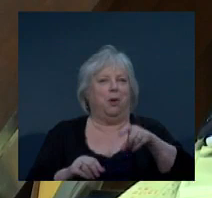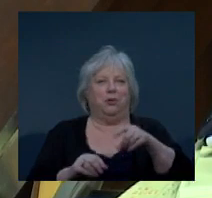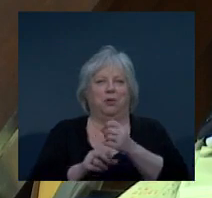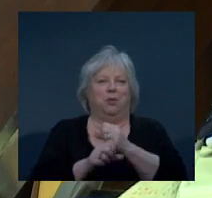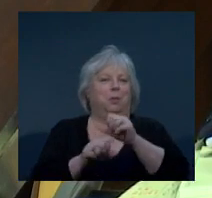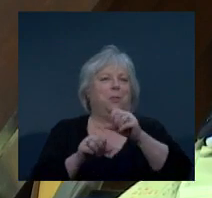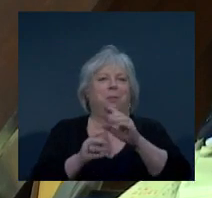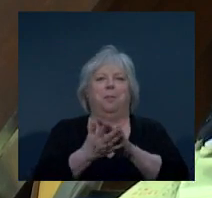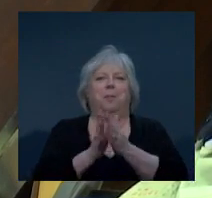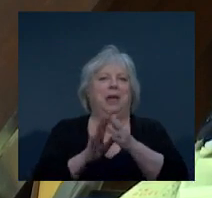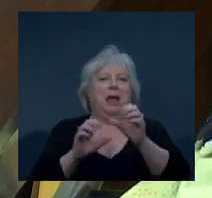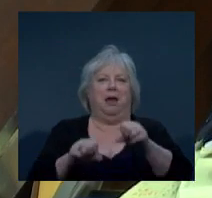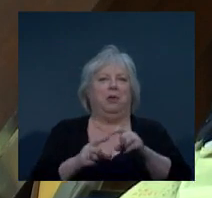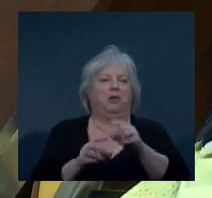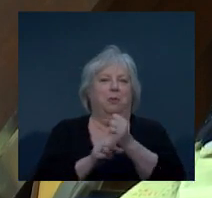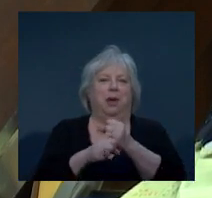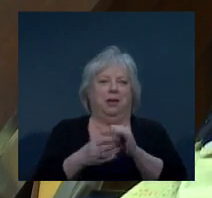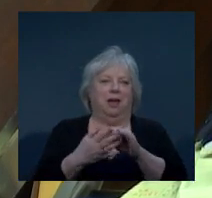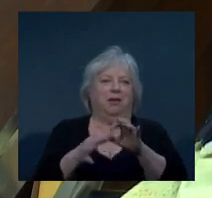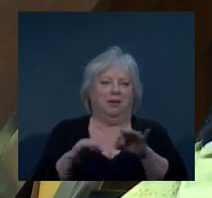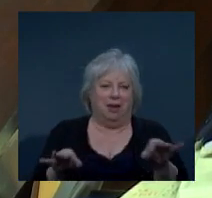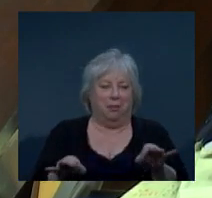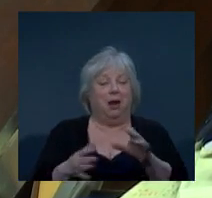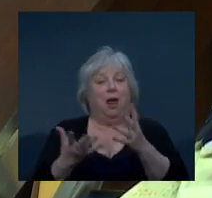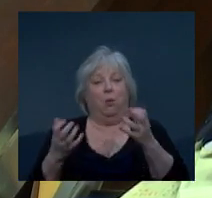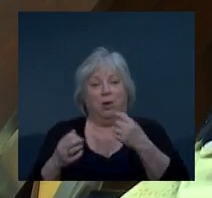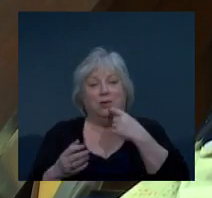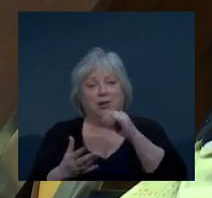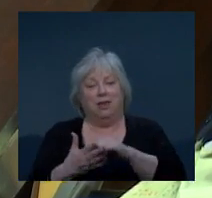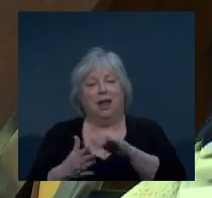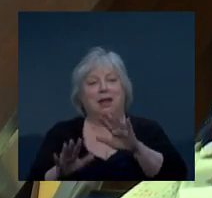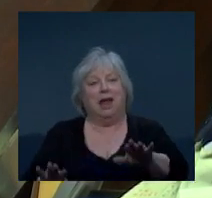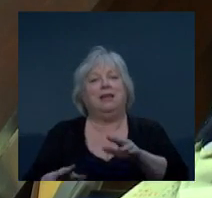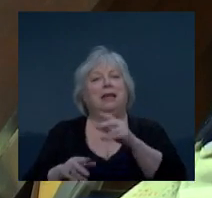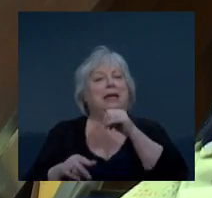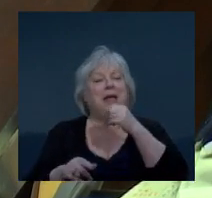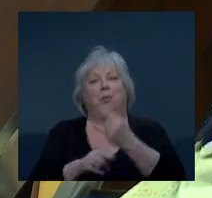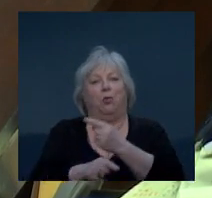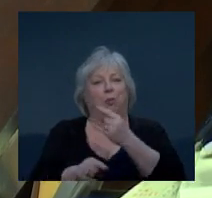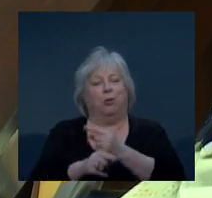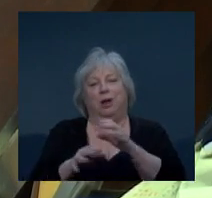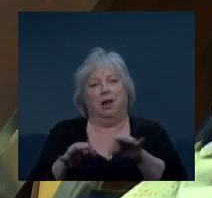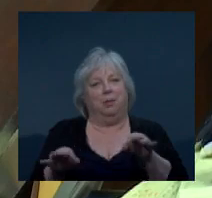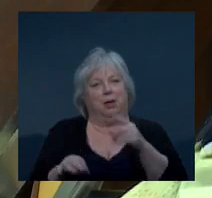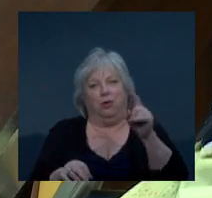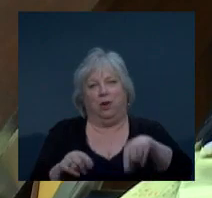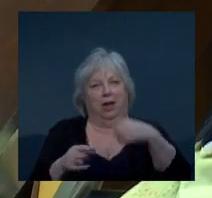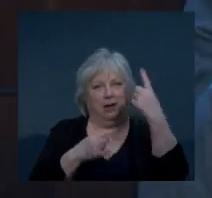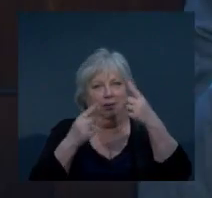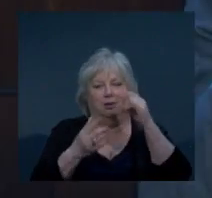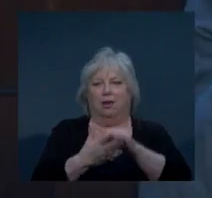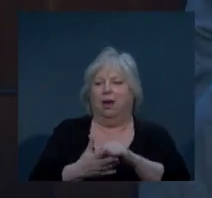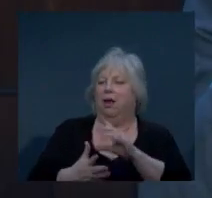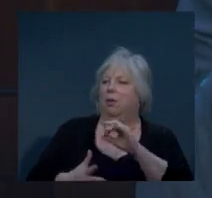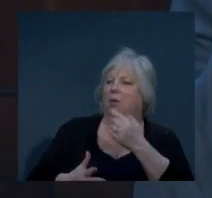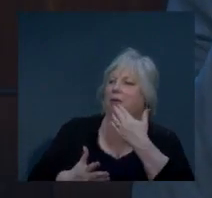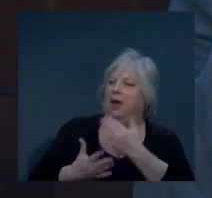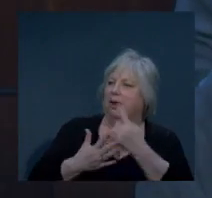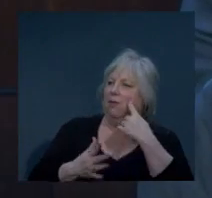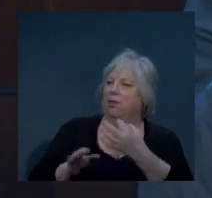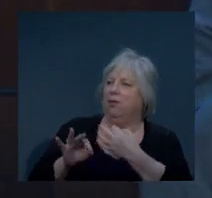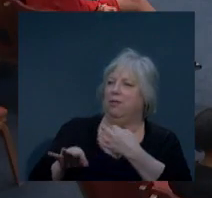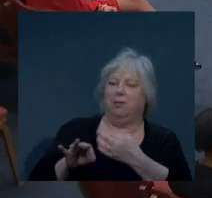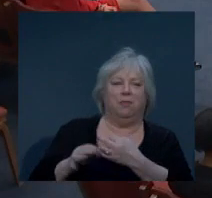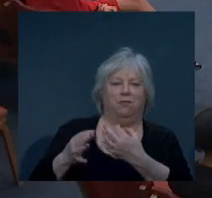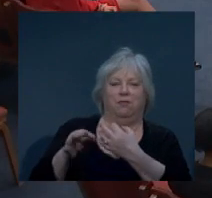trying to get the invitation. I wanted to say at that time, that's an inappropriate comment and you cannot consider it. Well, thank you for that feedback.